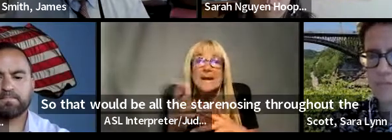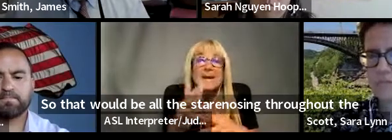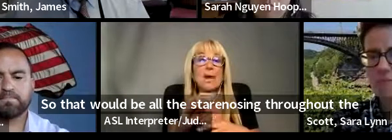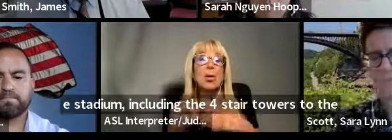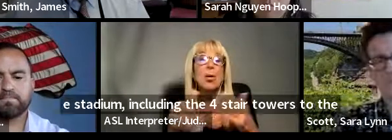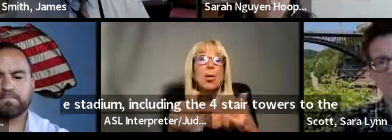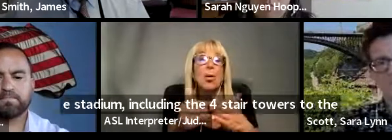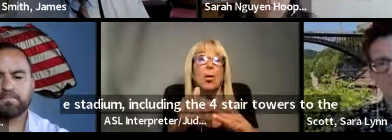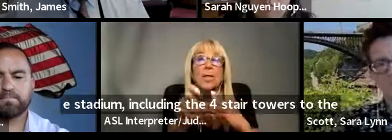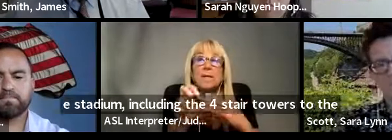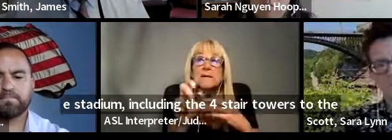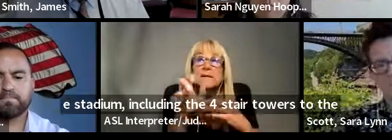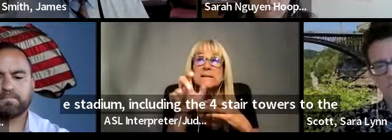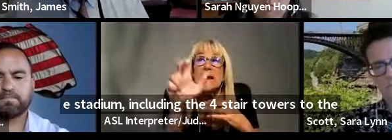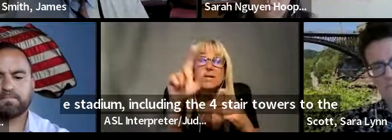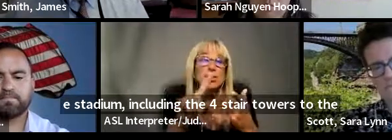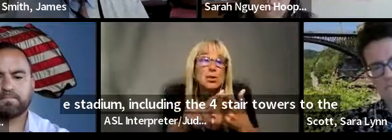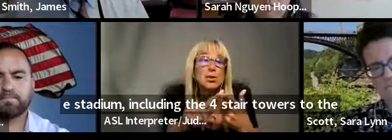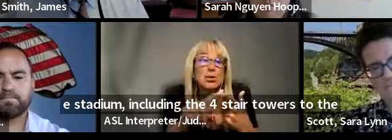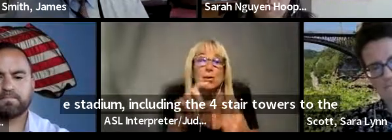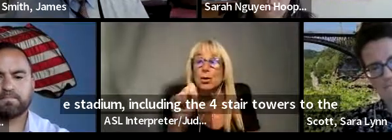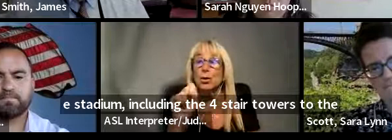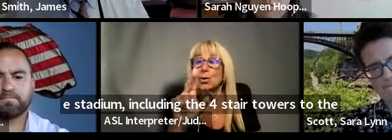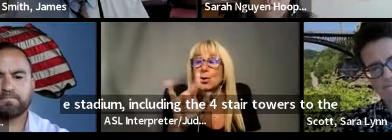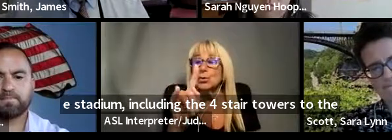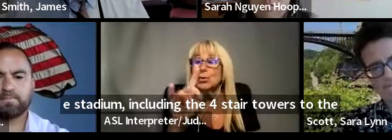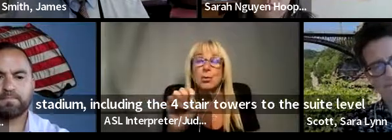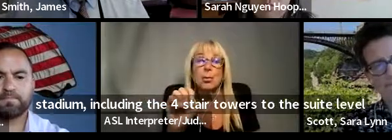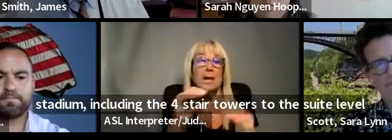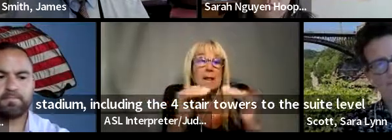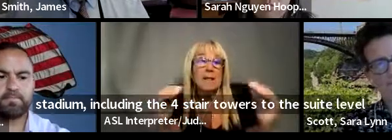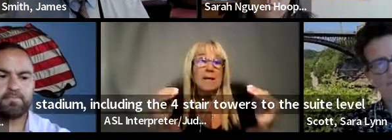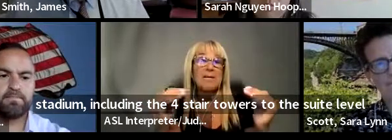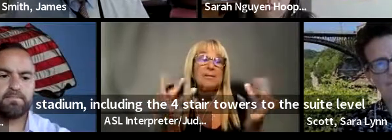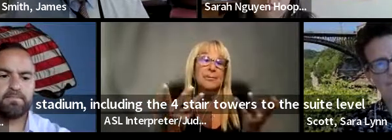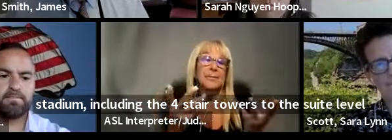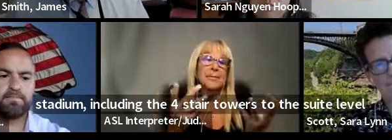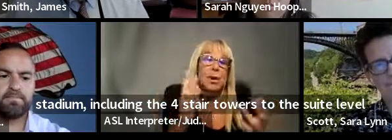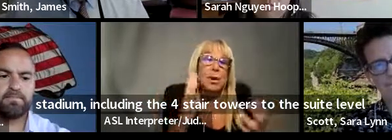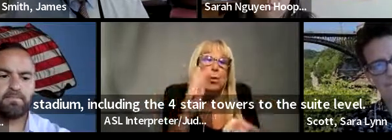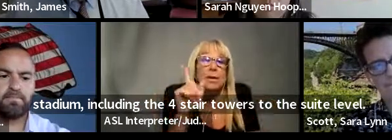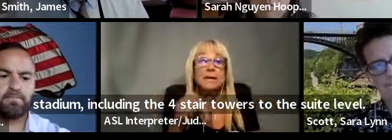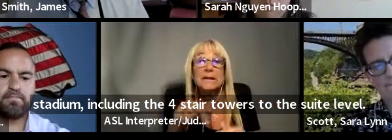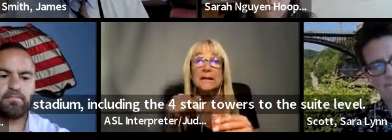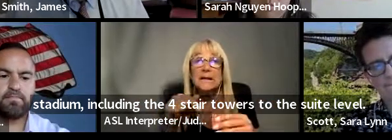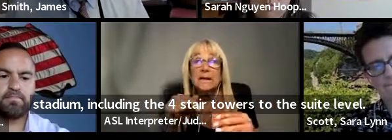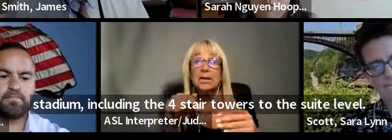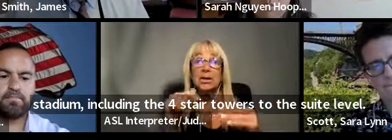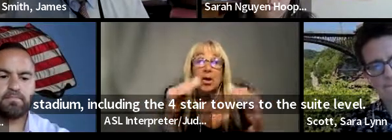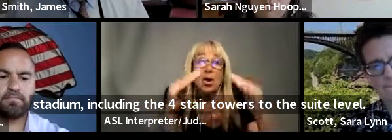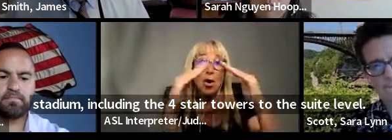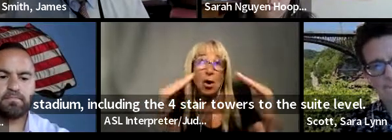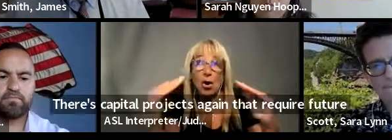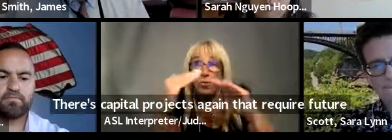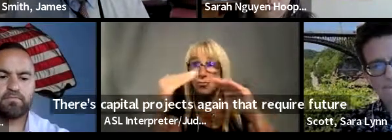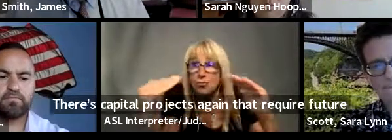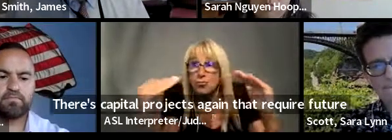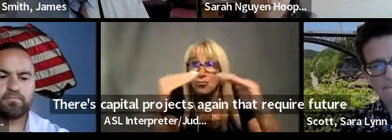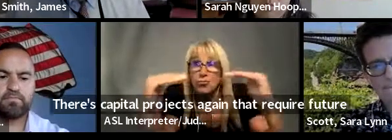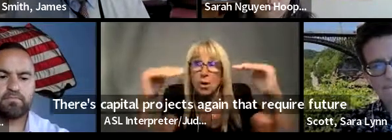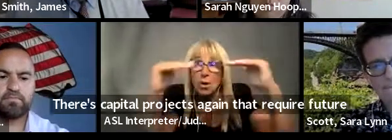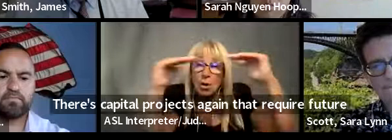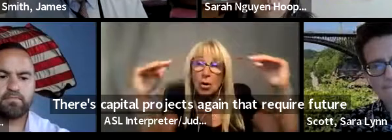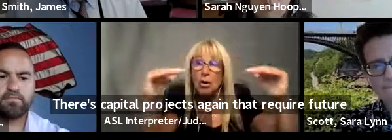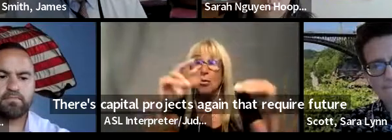level. There's capital projects, again, that require future funding. We'll need a roof replacement. You're going to hear this a lot as we go through all of our capital